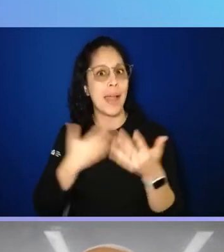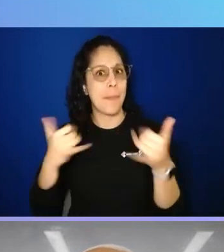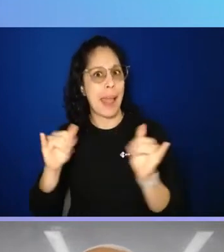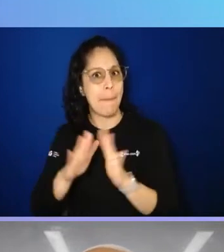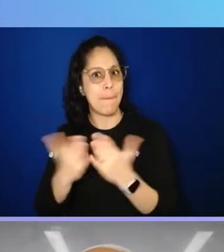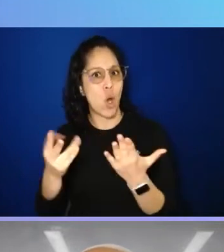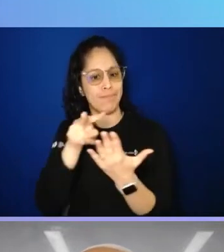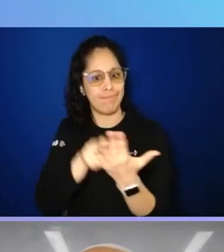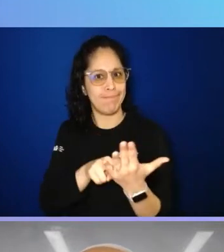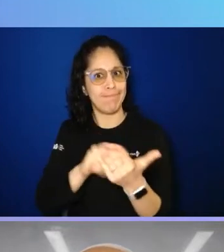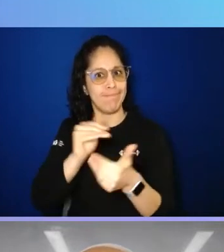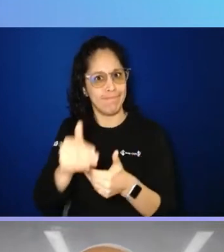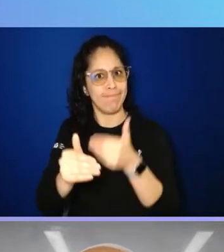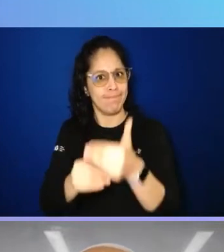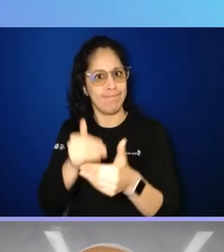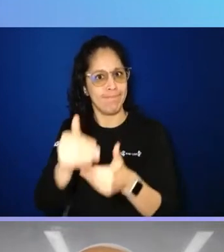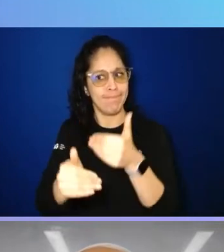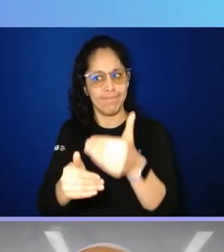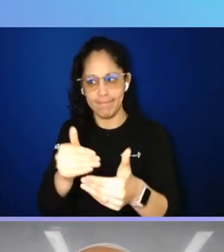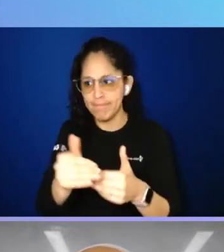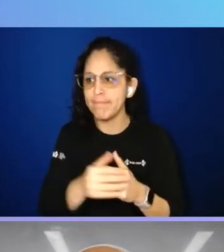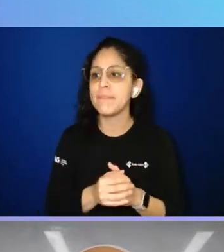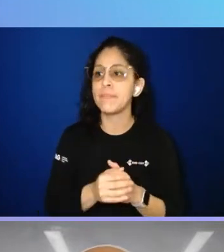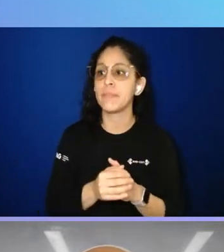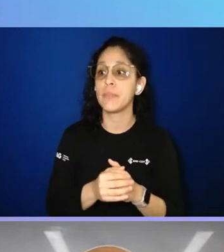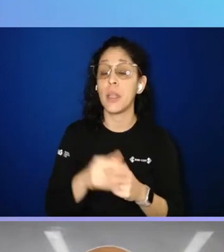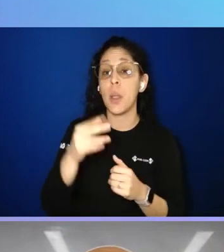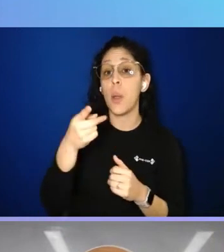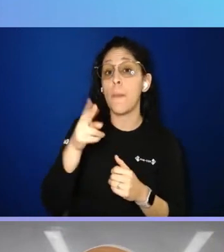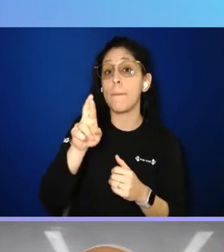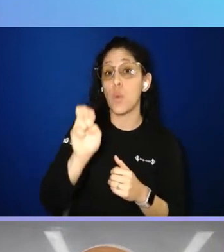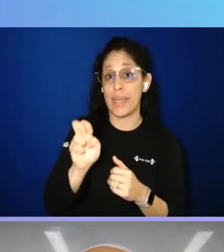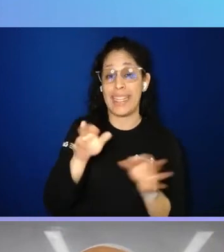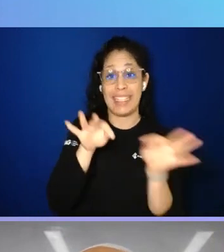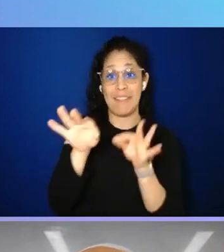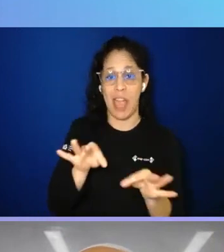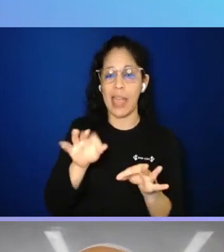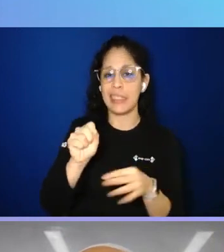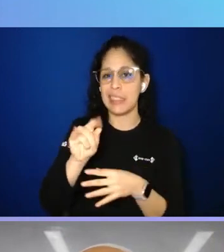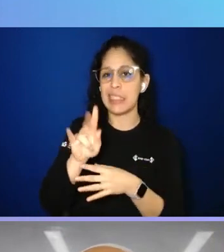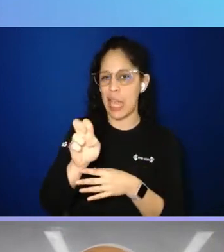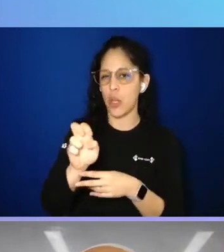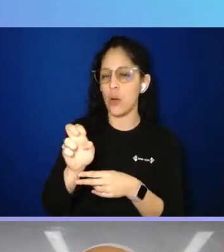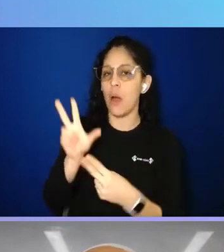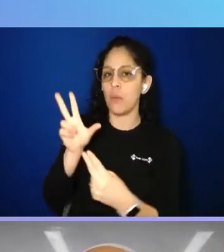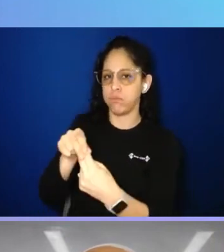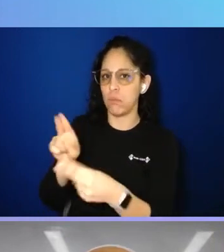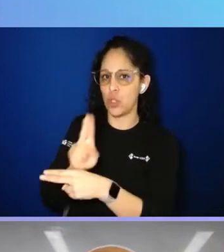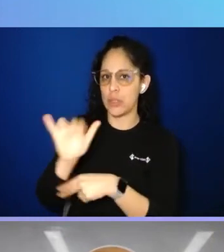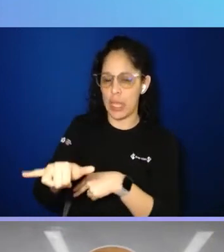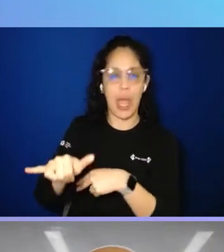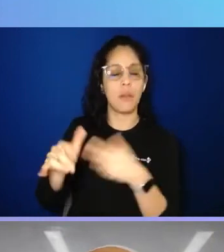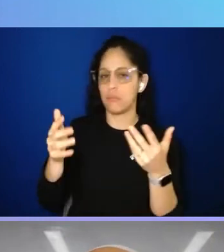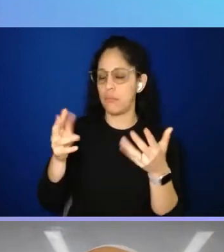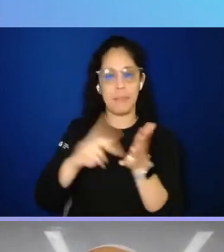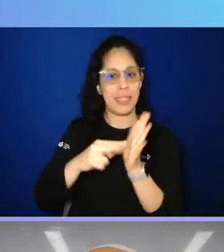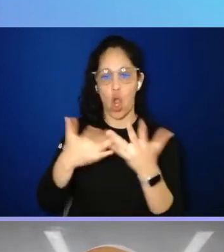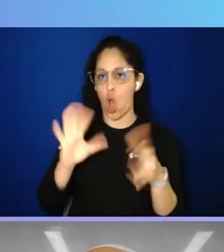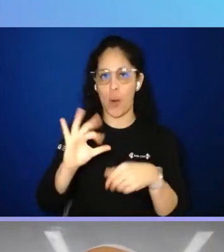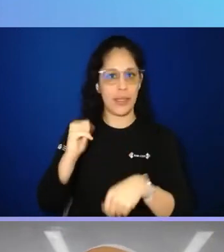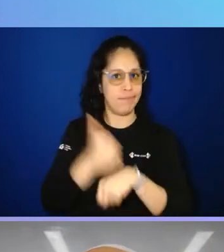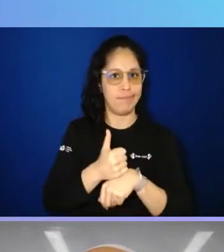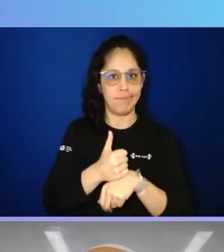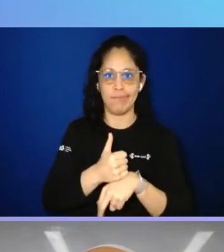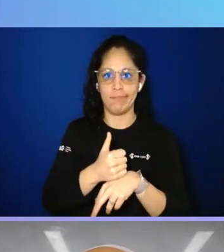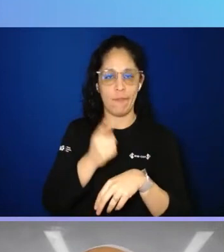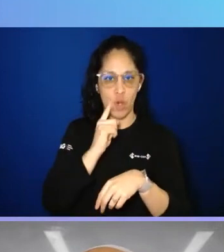Use predefined styles if you can, and that will make the heavy lifting for you. Map your styles to